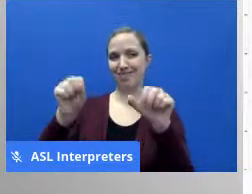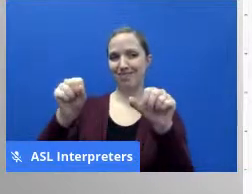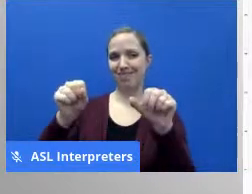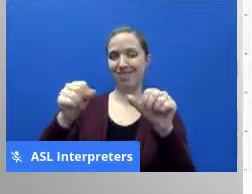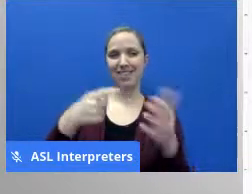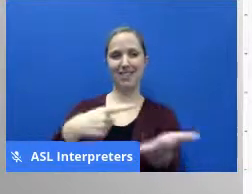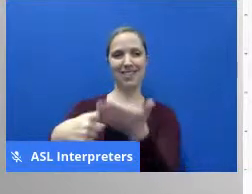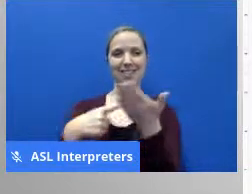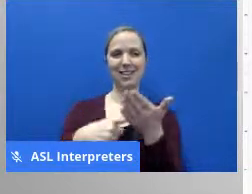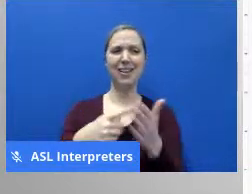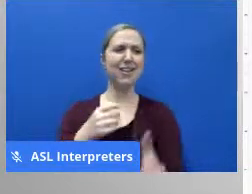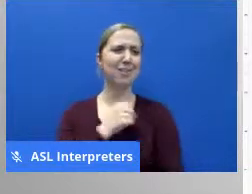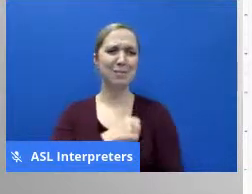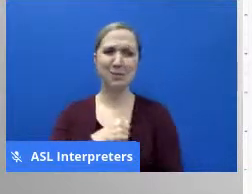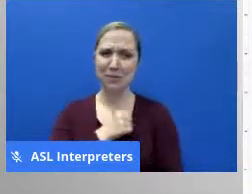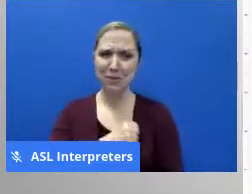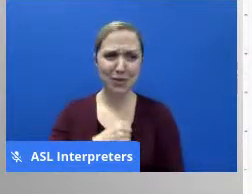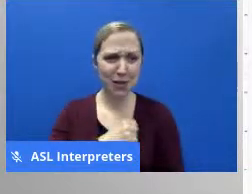and I